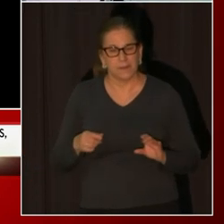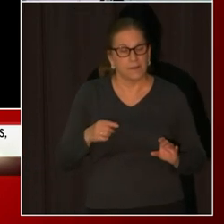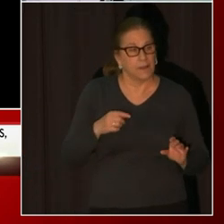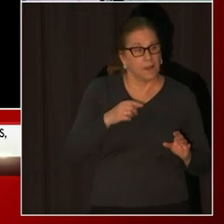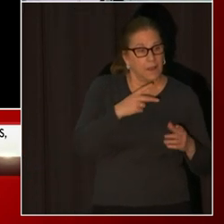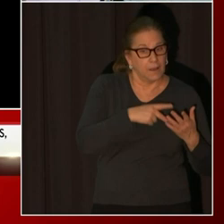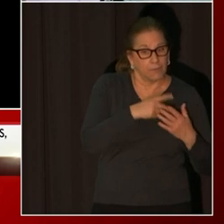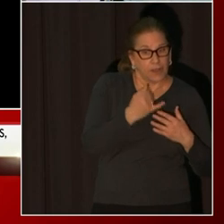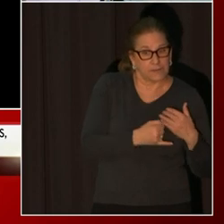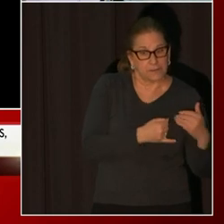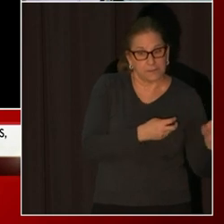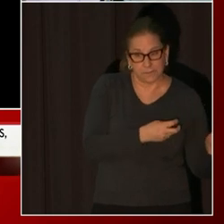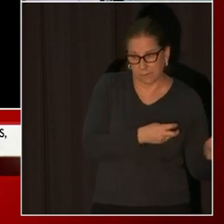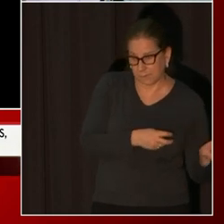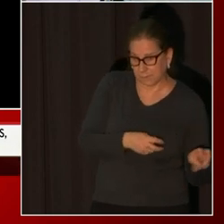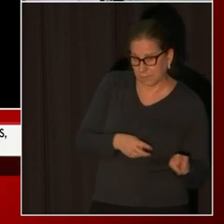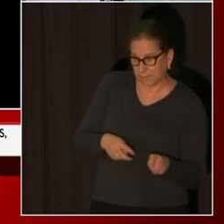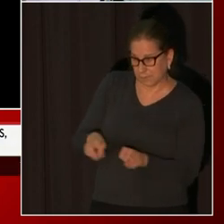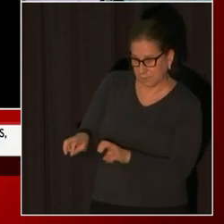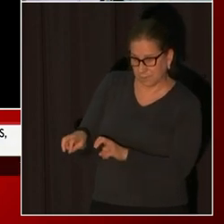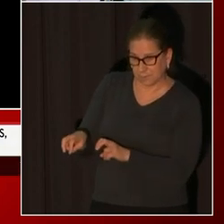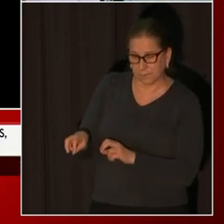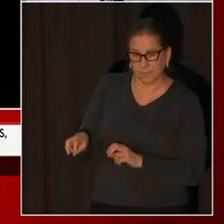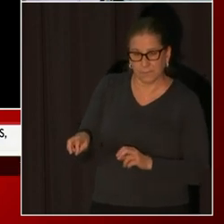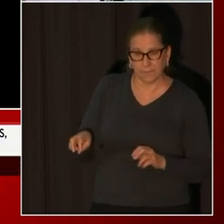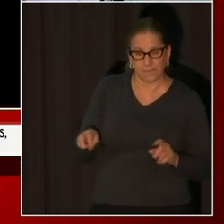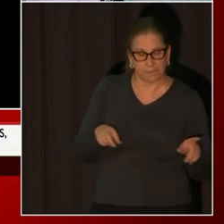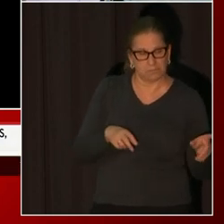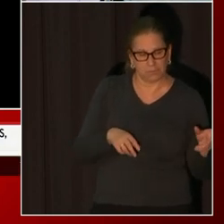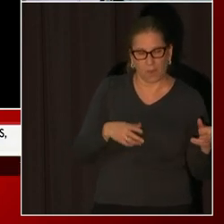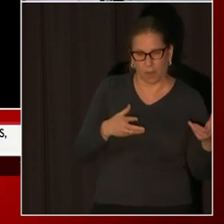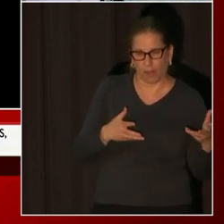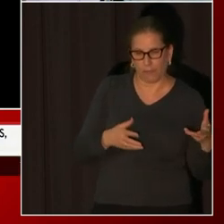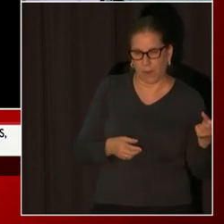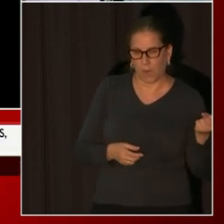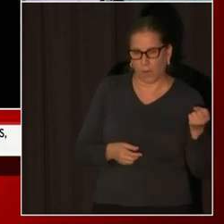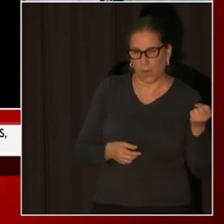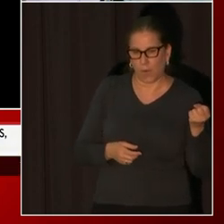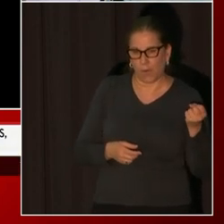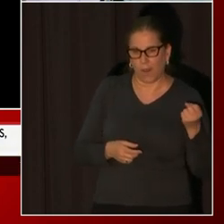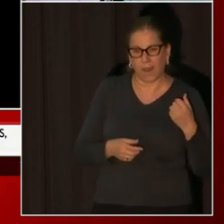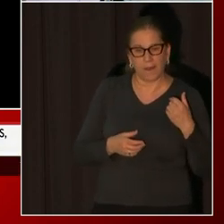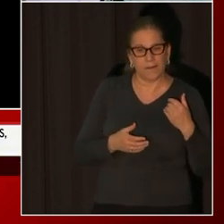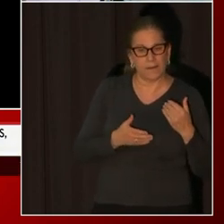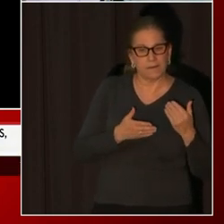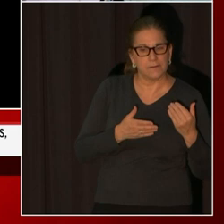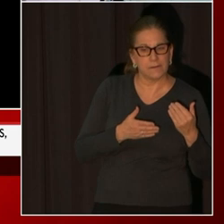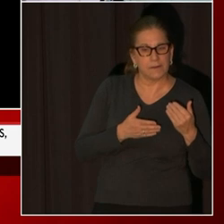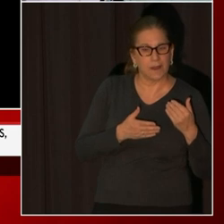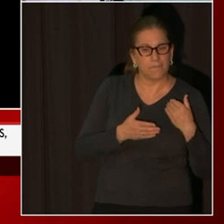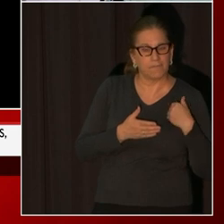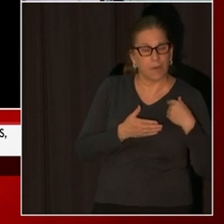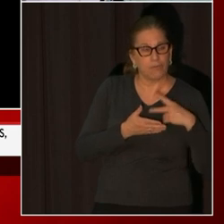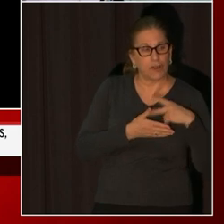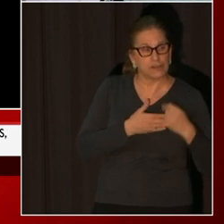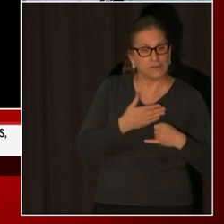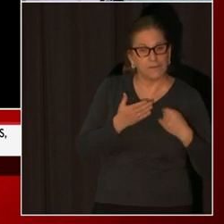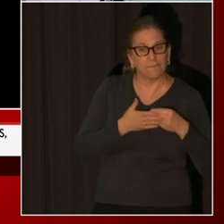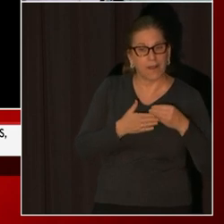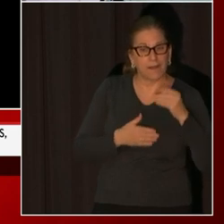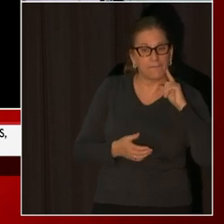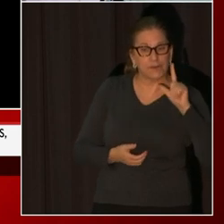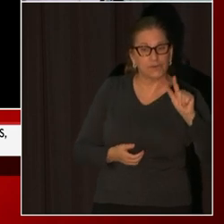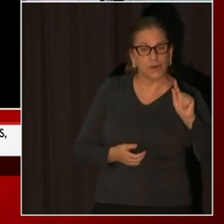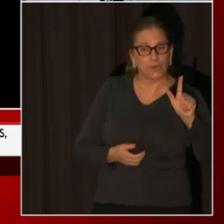forward on their previously scheduled timelines. So if a project was funded in fiscal year 21 but wouldn't be ready to move forward